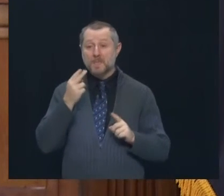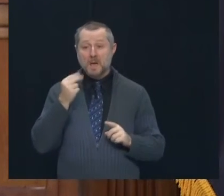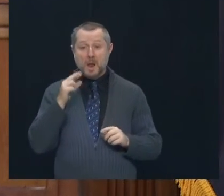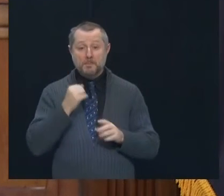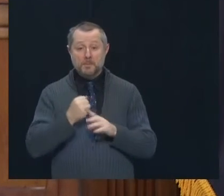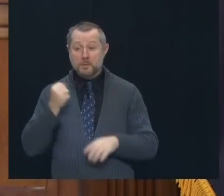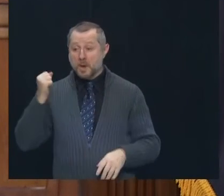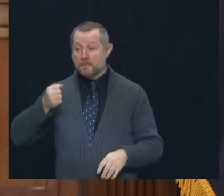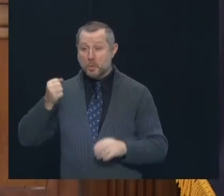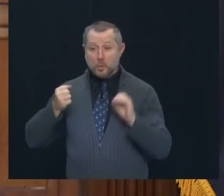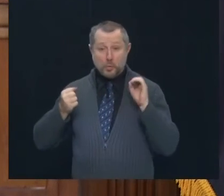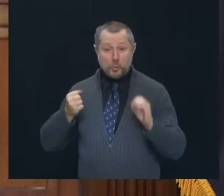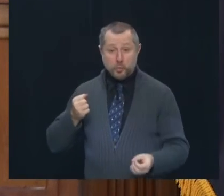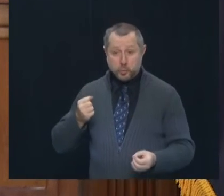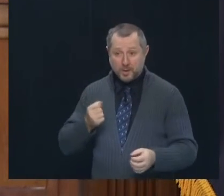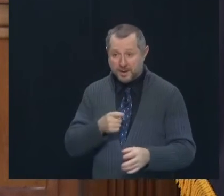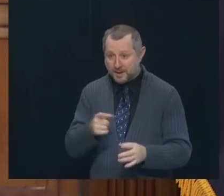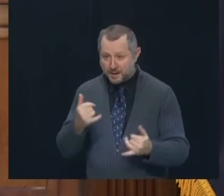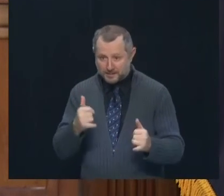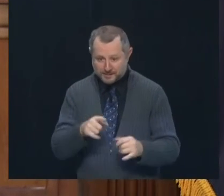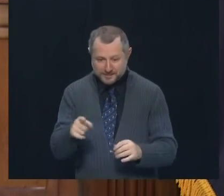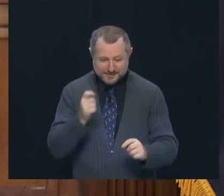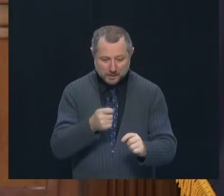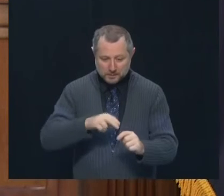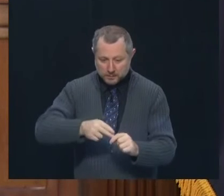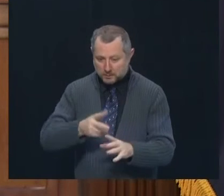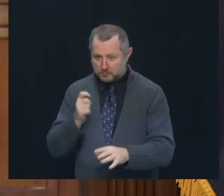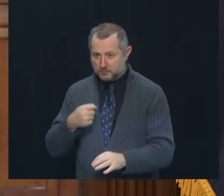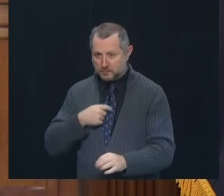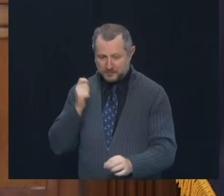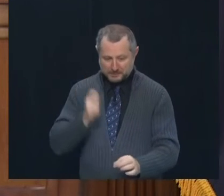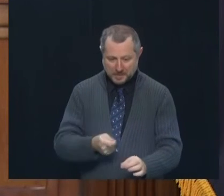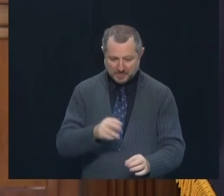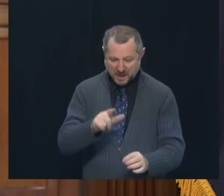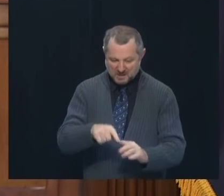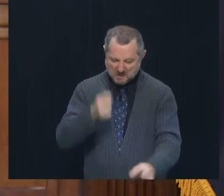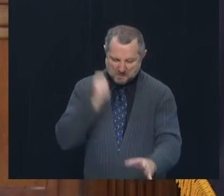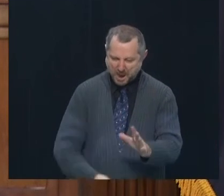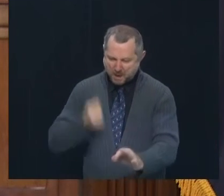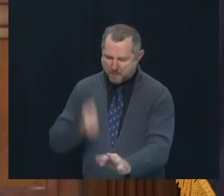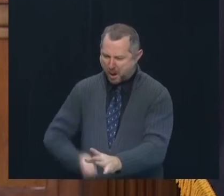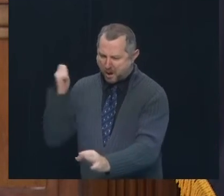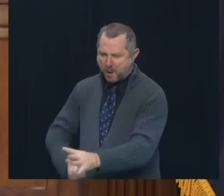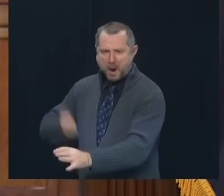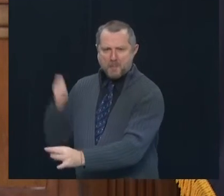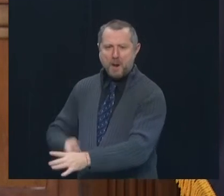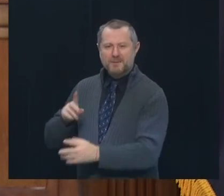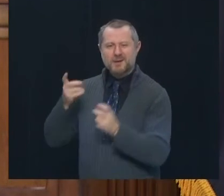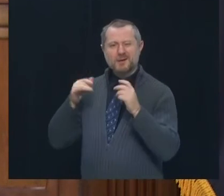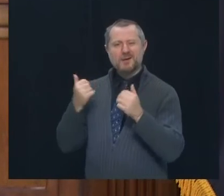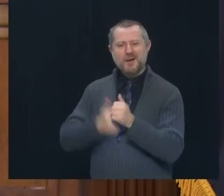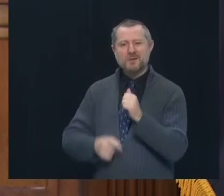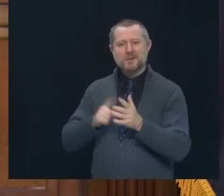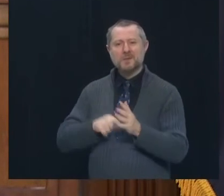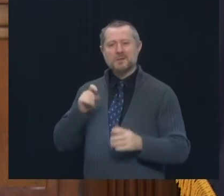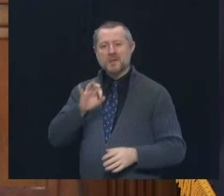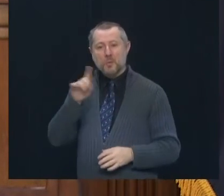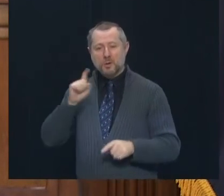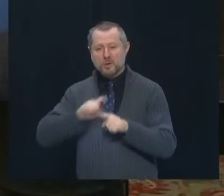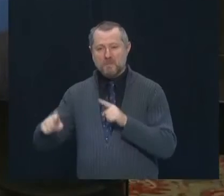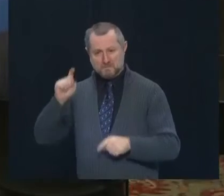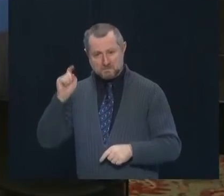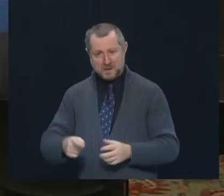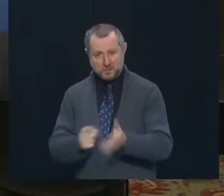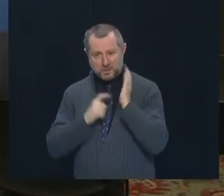Every 911 call requires a possible arrest and a gun? No. How does eliminating police